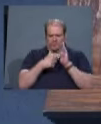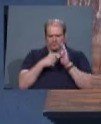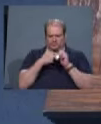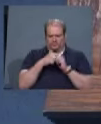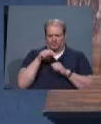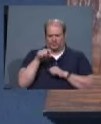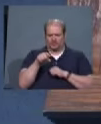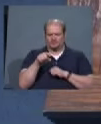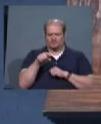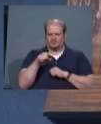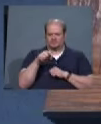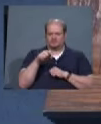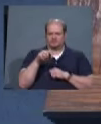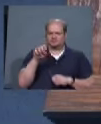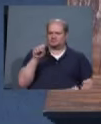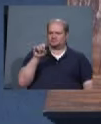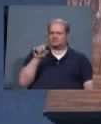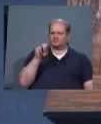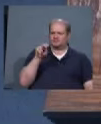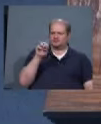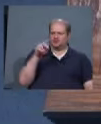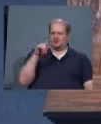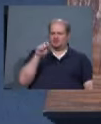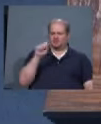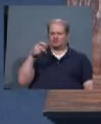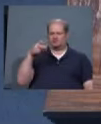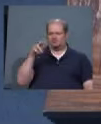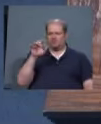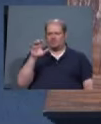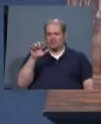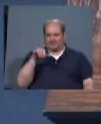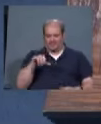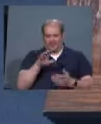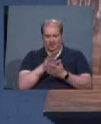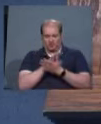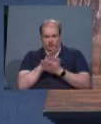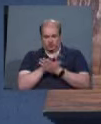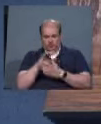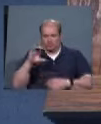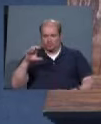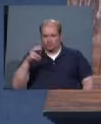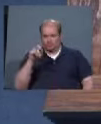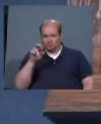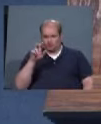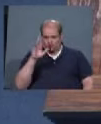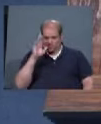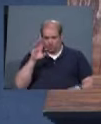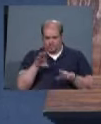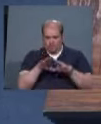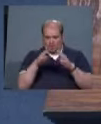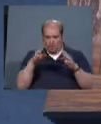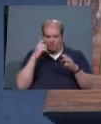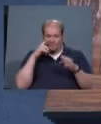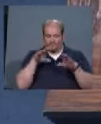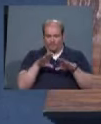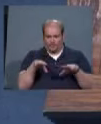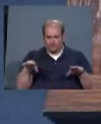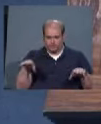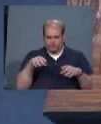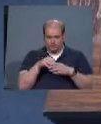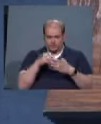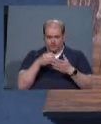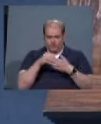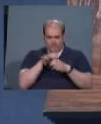there, the synopsis says public. Is this school, charter school, going to be open to the children in